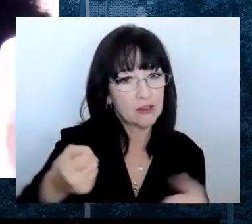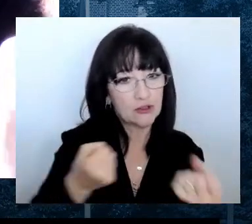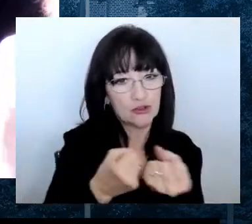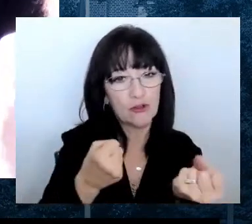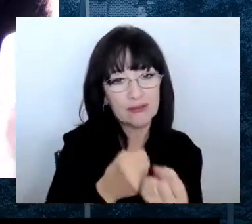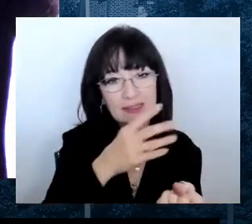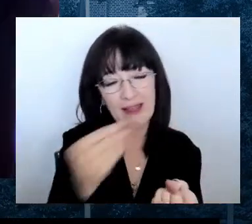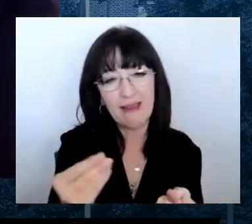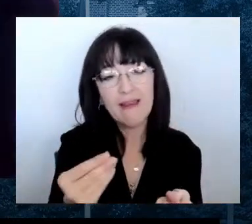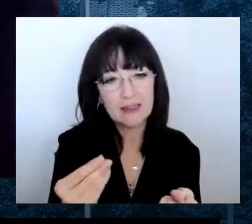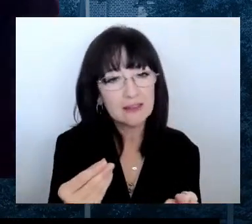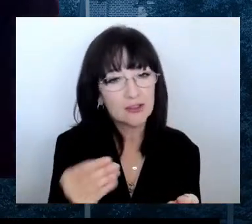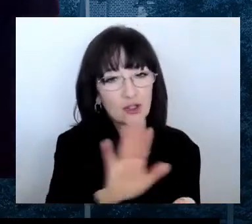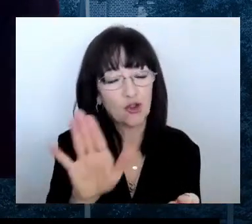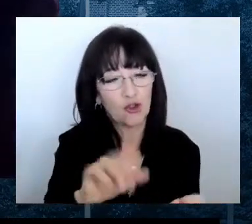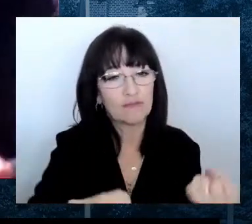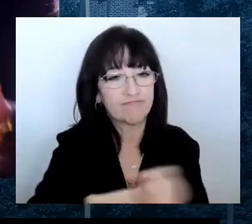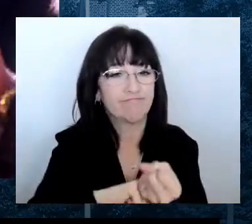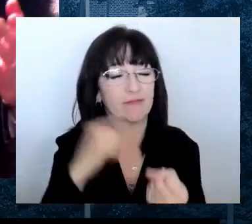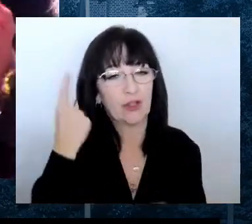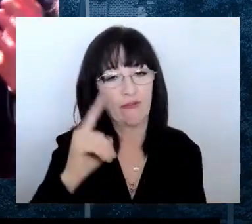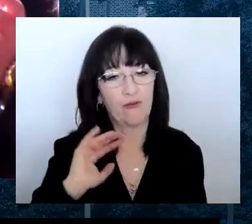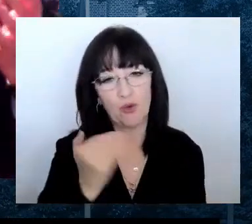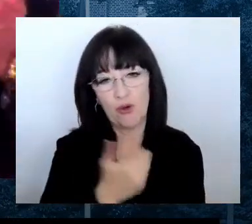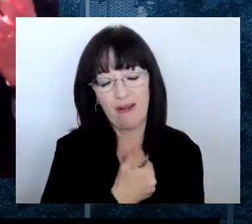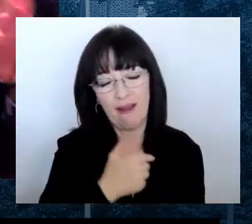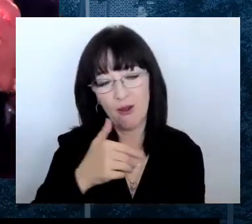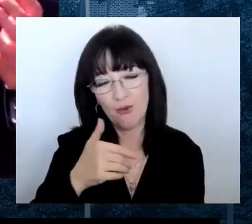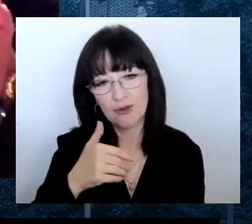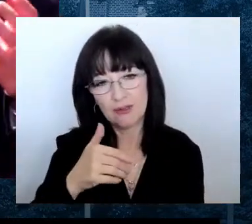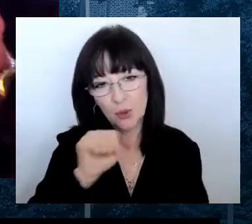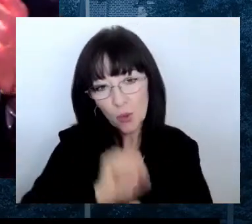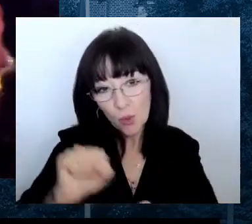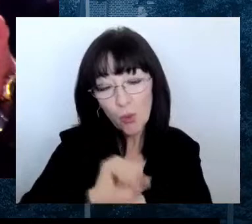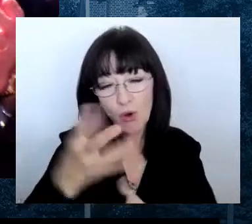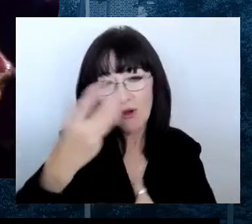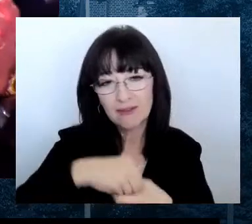this legislation. So let's give them a round of applause.